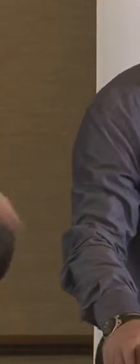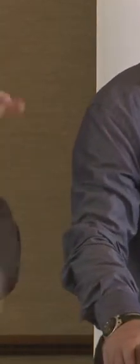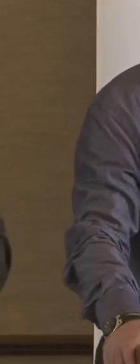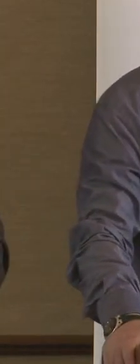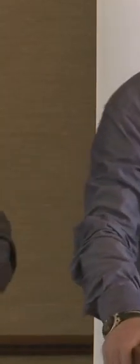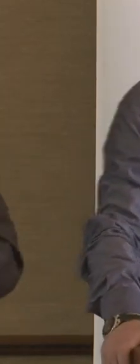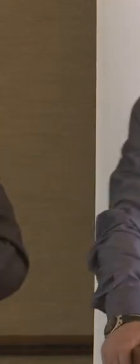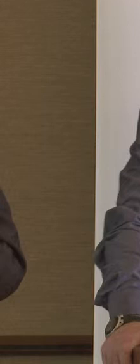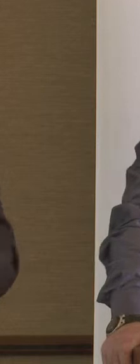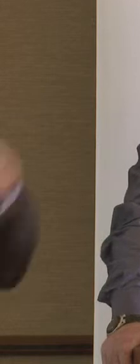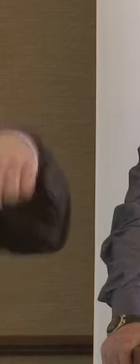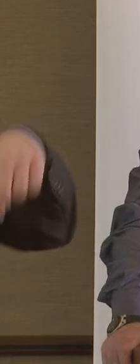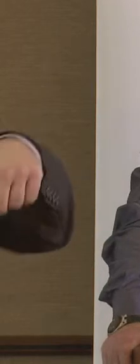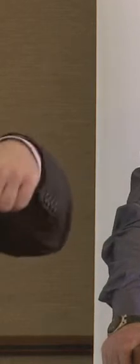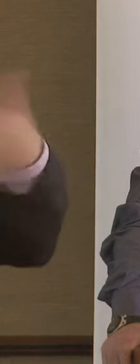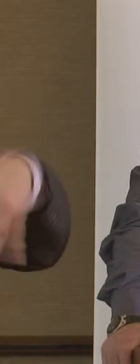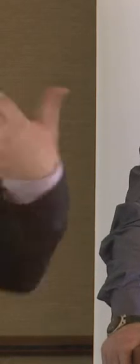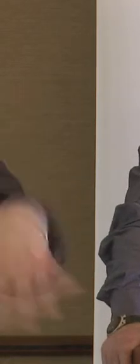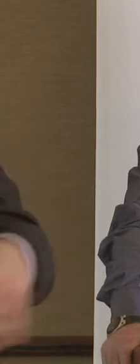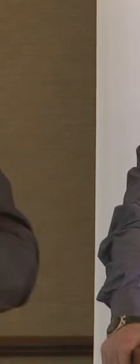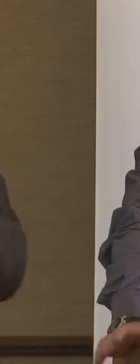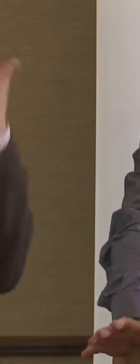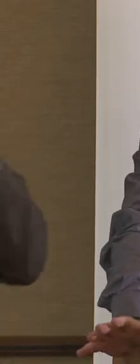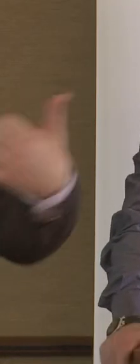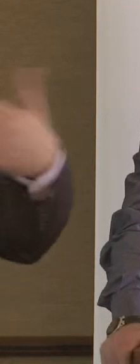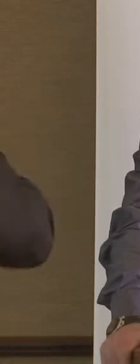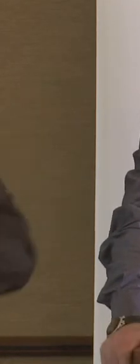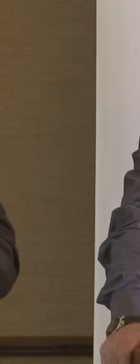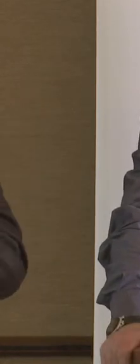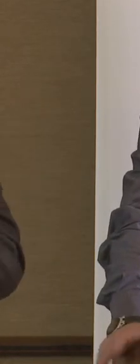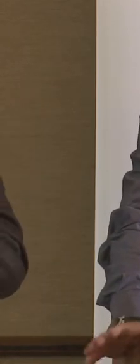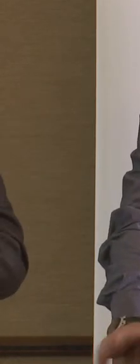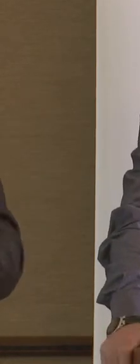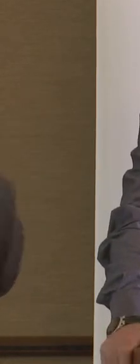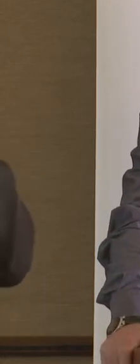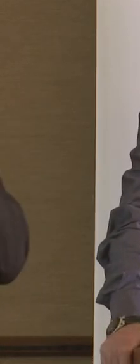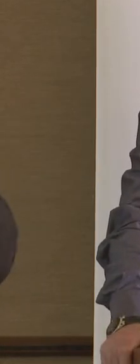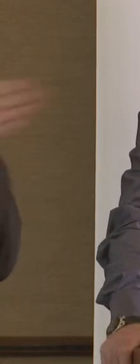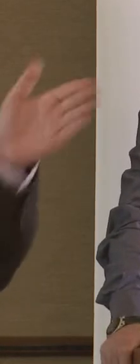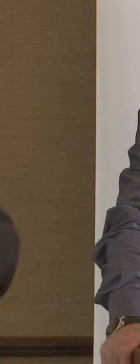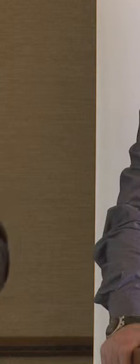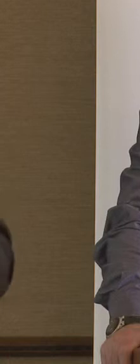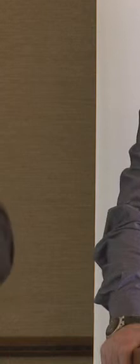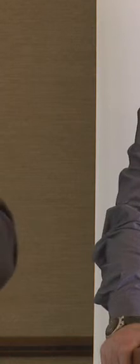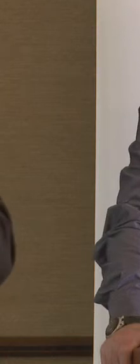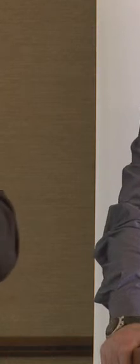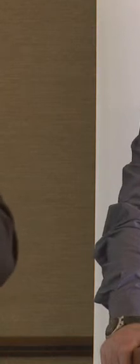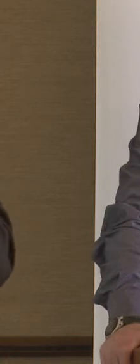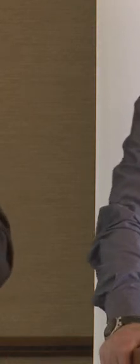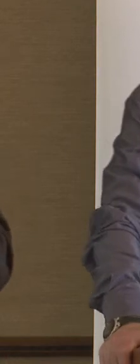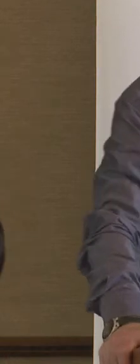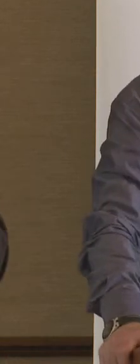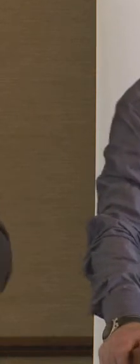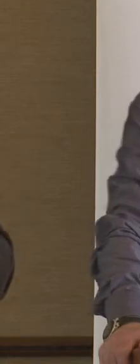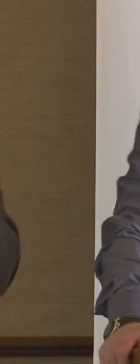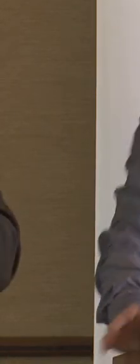at this important conference for the public sector on the whole issue of accessibility of public